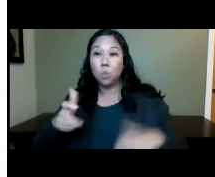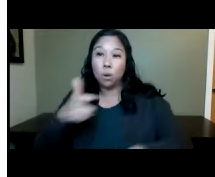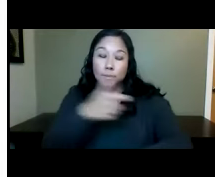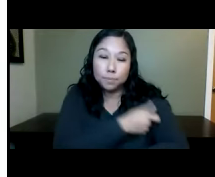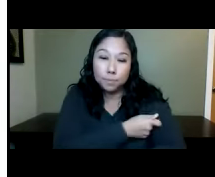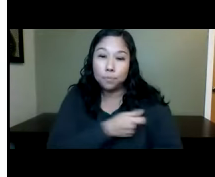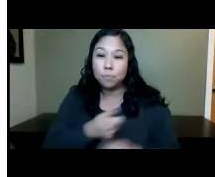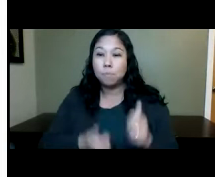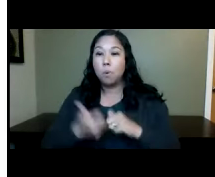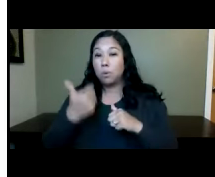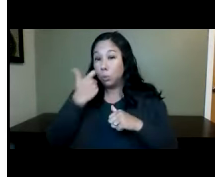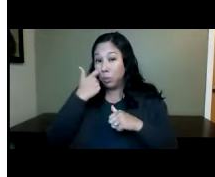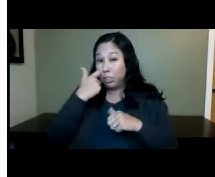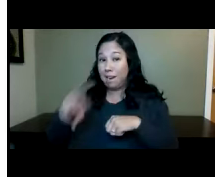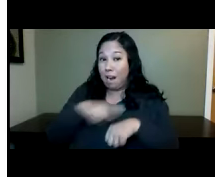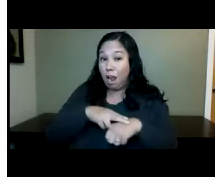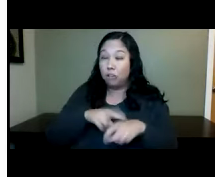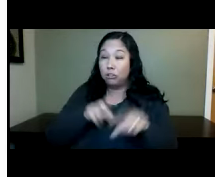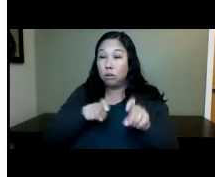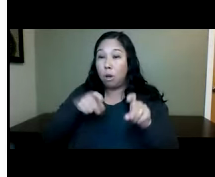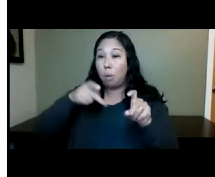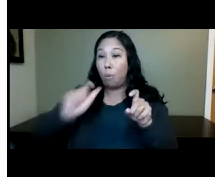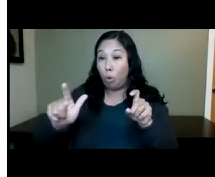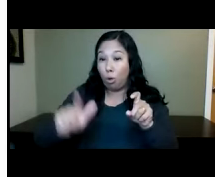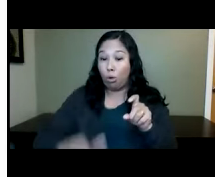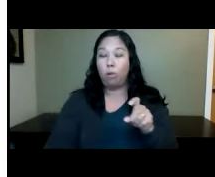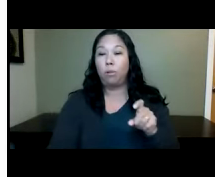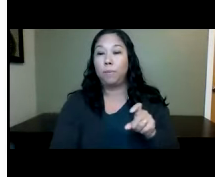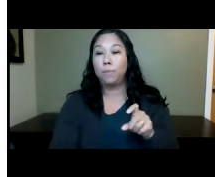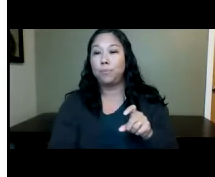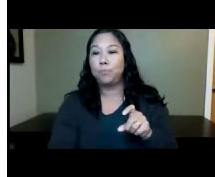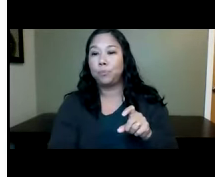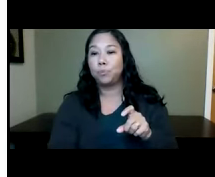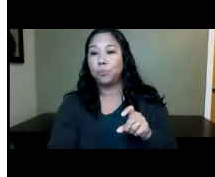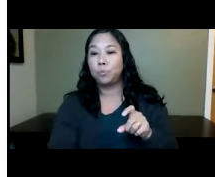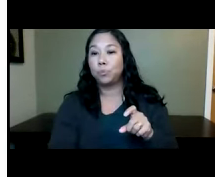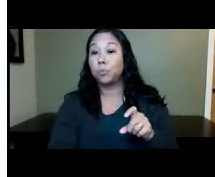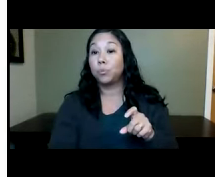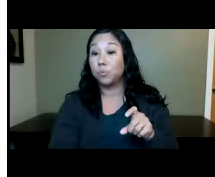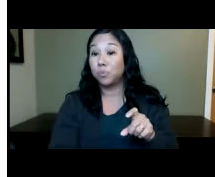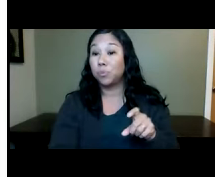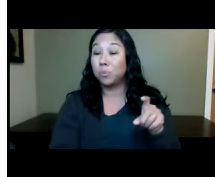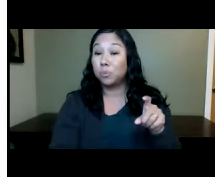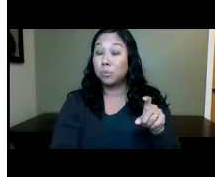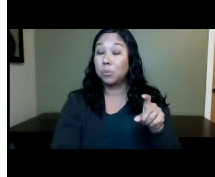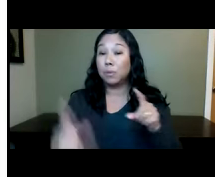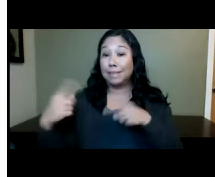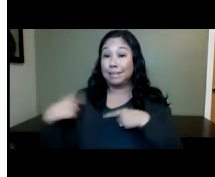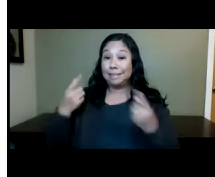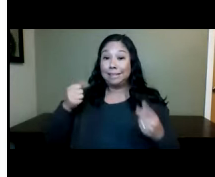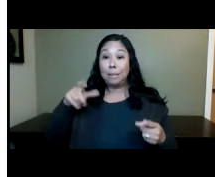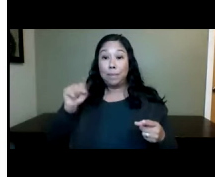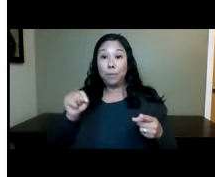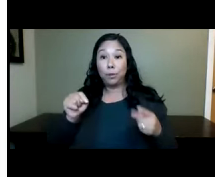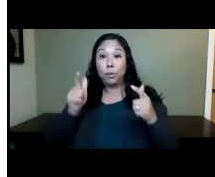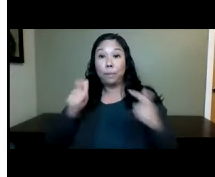recent national poll, and you can see that it's looking up. So fortunately, since September, there is a larger percentage of people